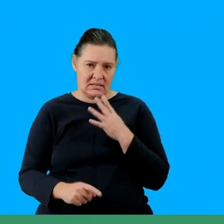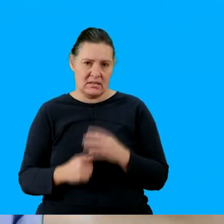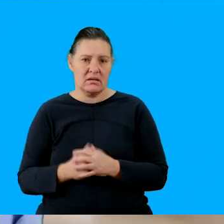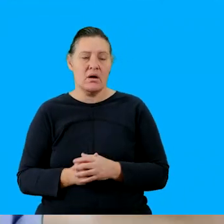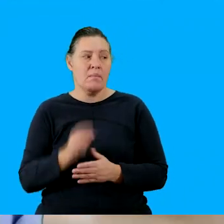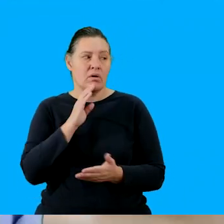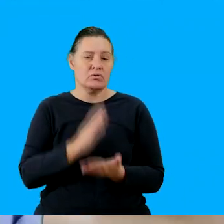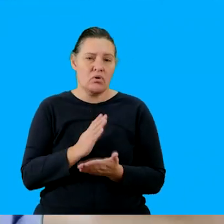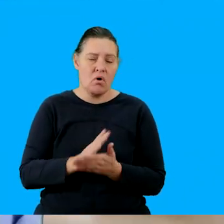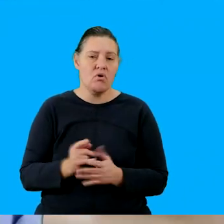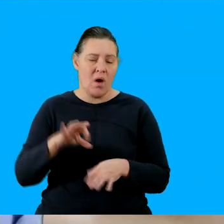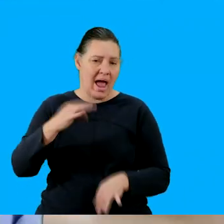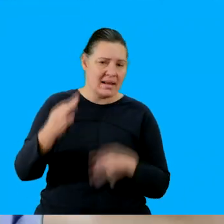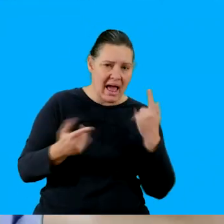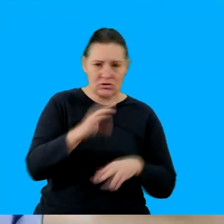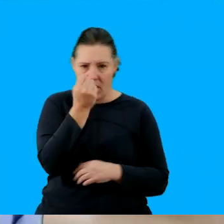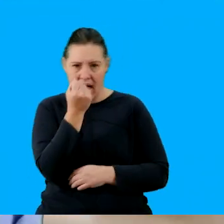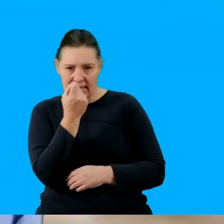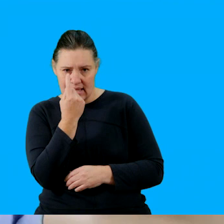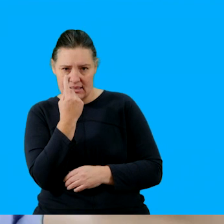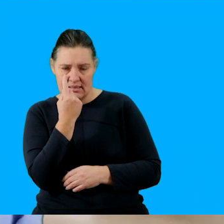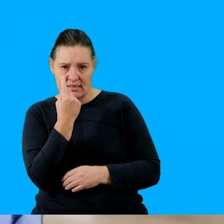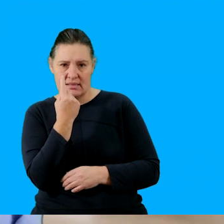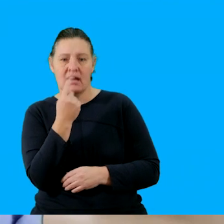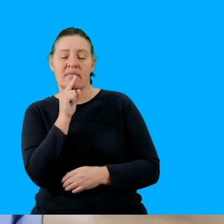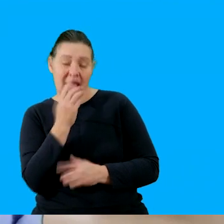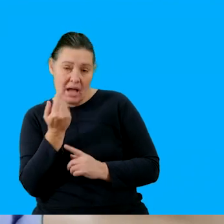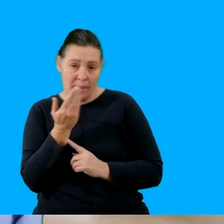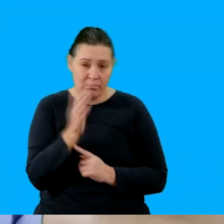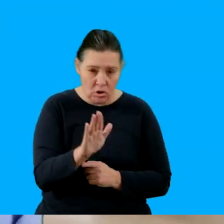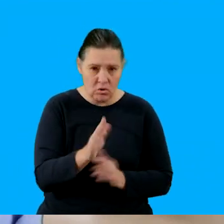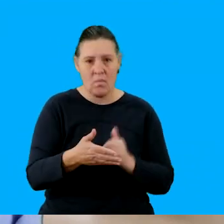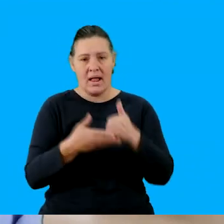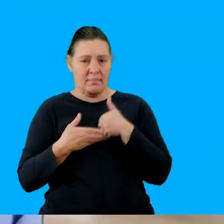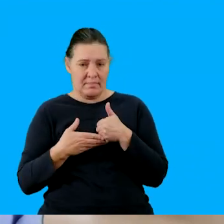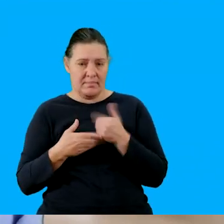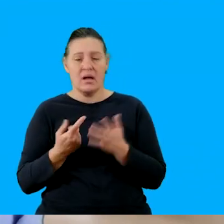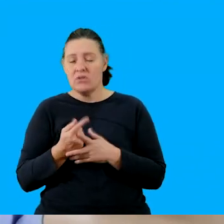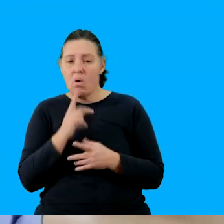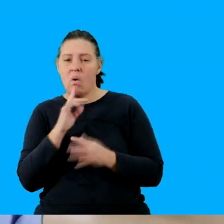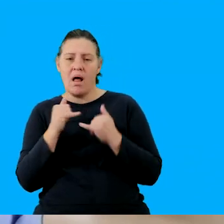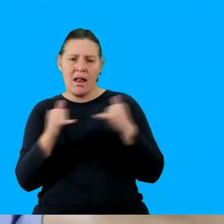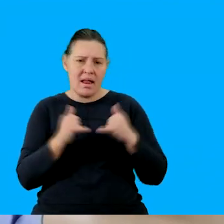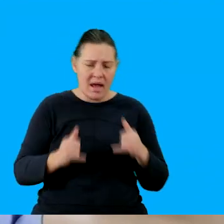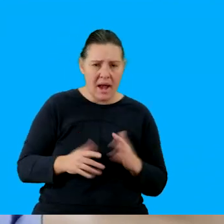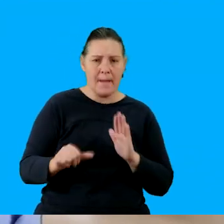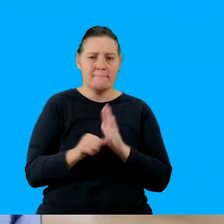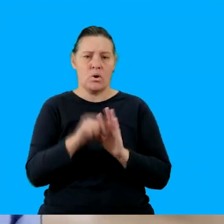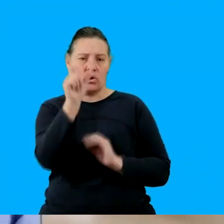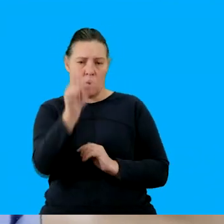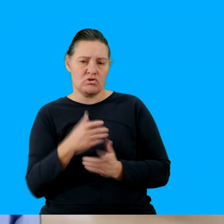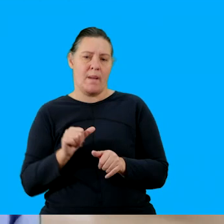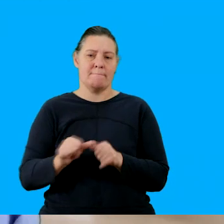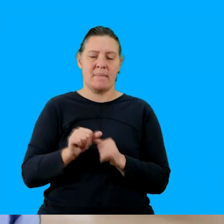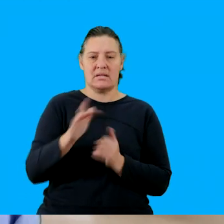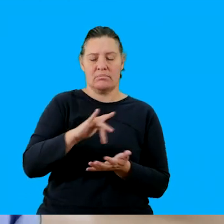provided. So make sure that you analyze and you understand, and that approach will help you. And also underline the keywords so that